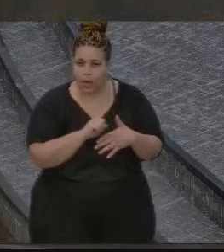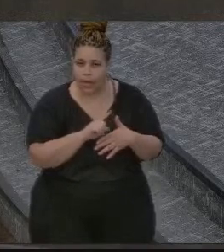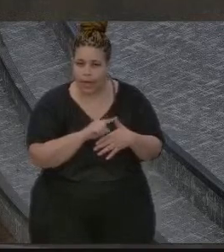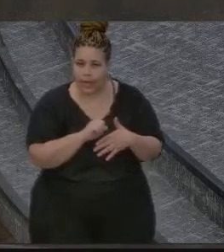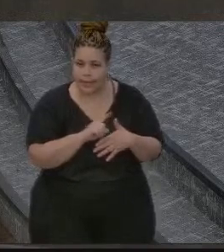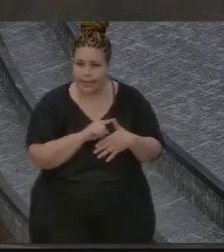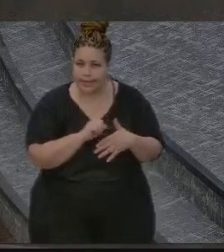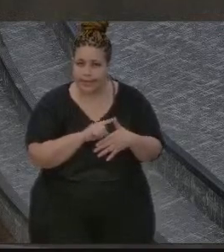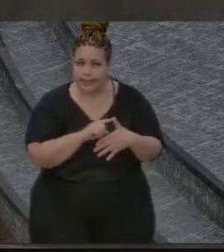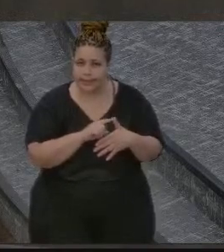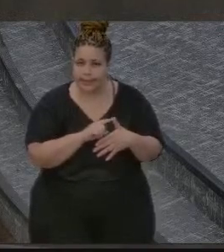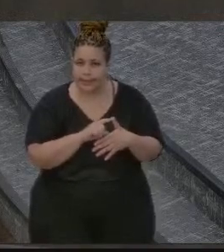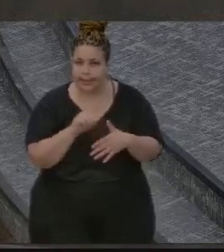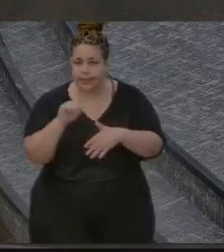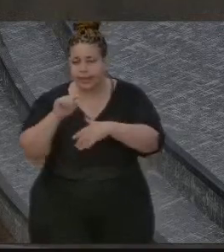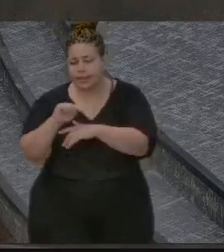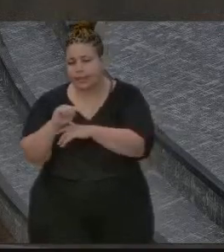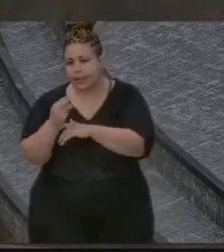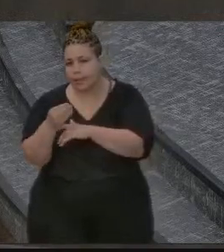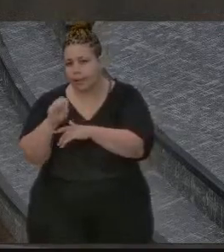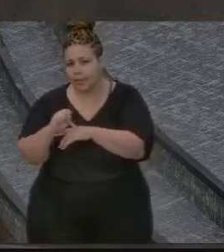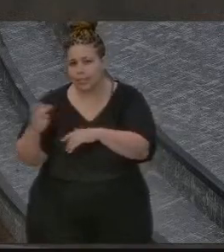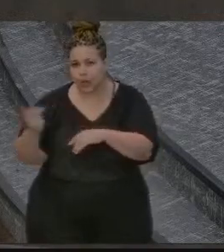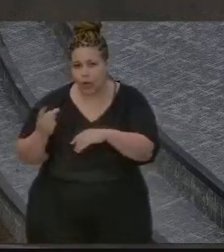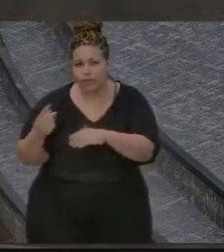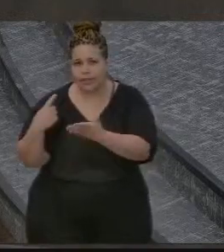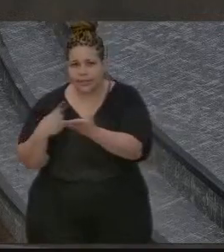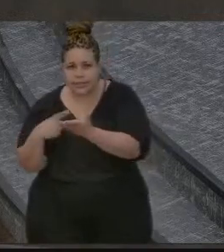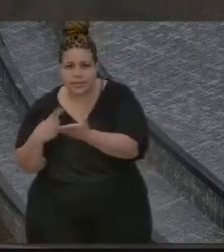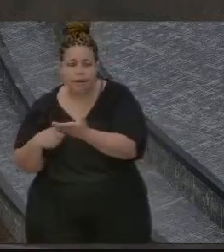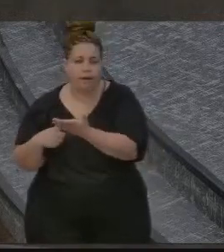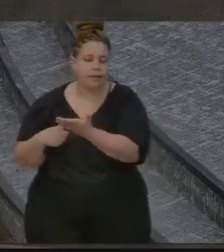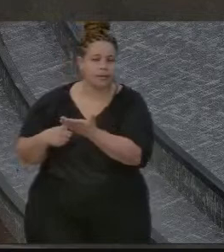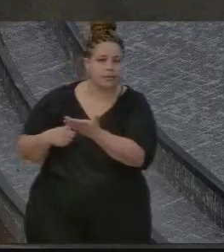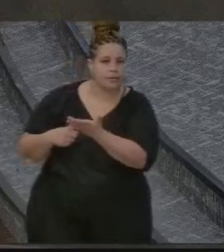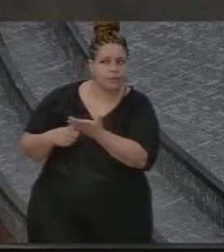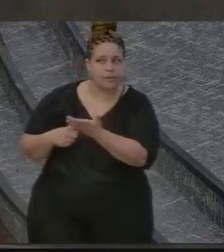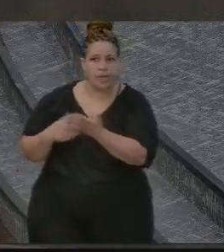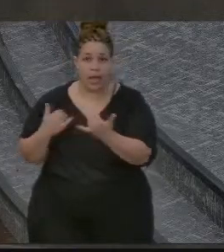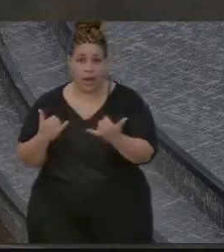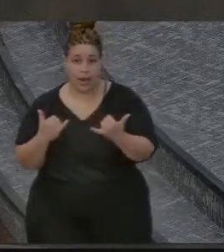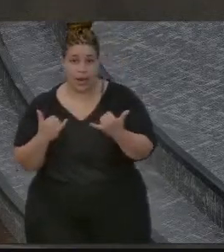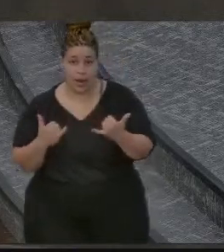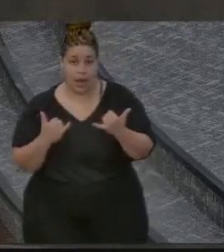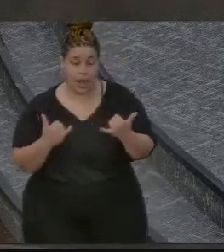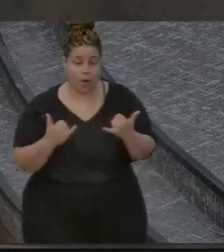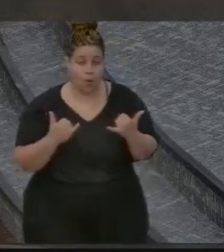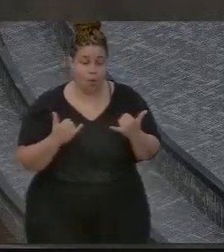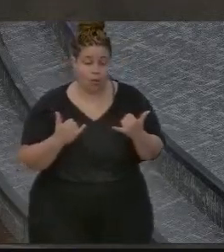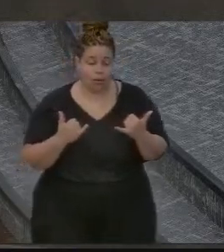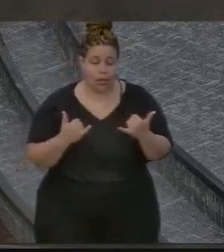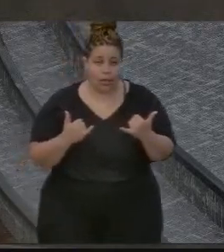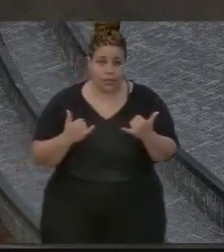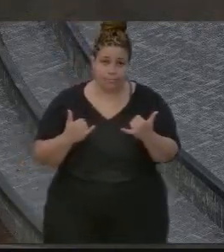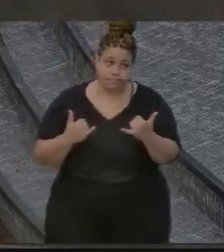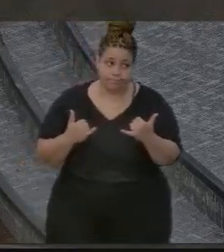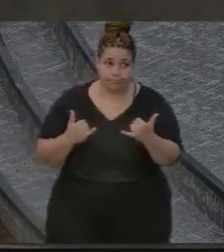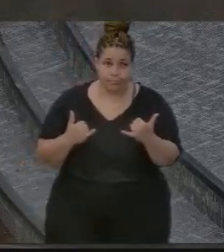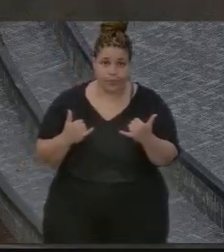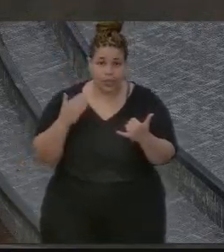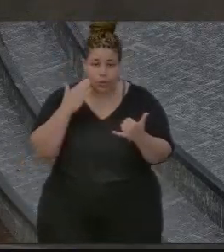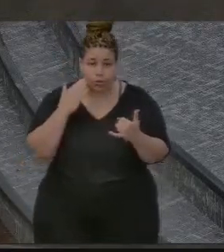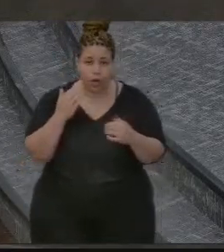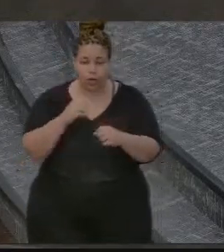Dr. Thomas and I spoke about. Now that we are in a different place with